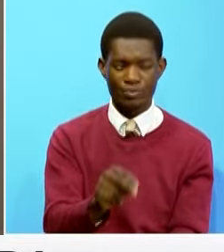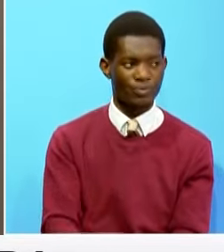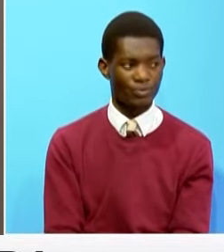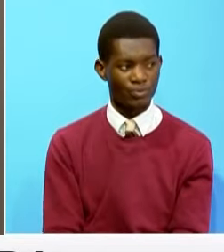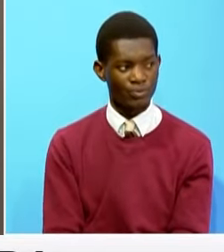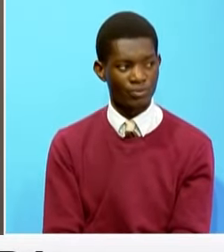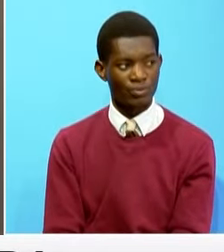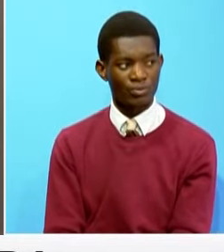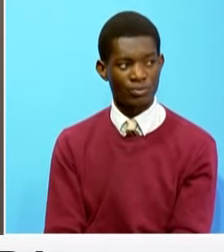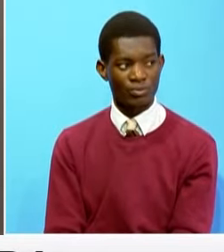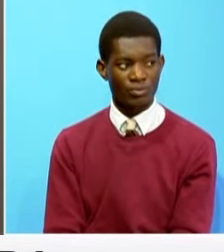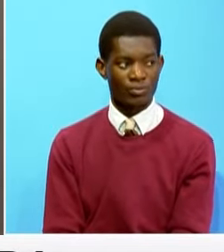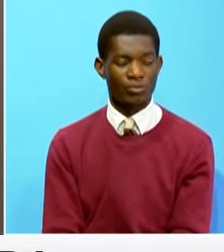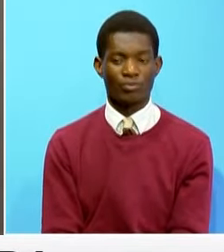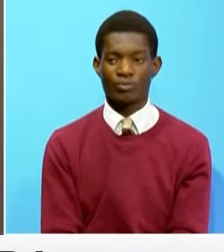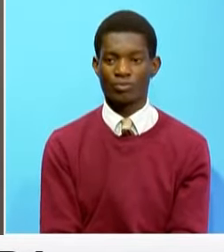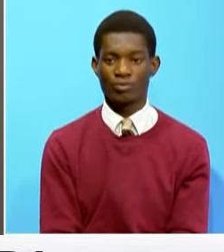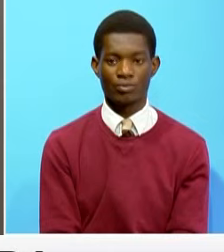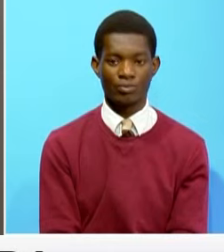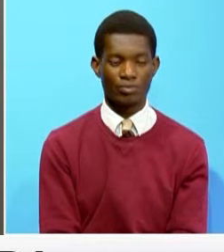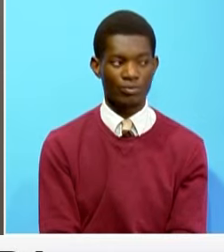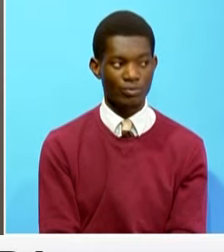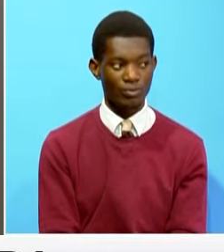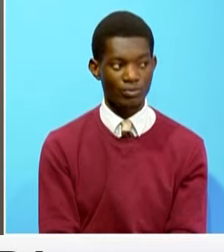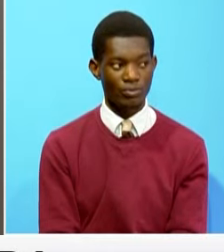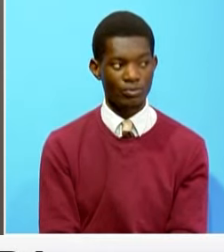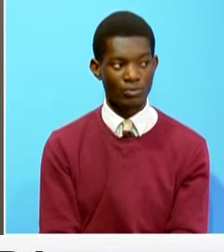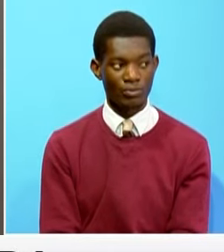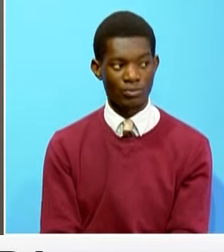tells us otherwise. Therefore,